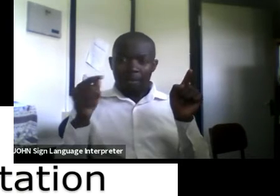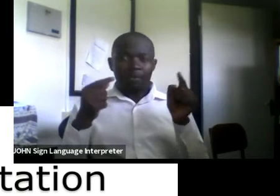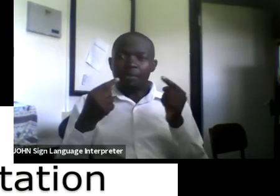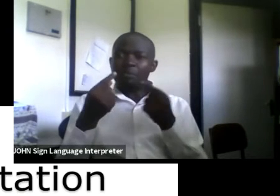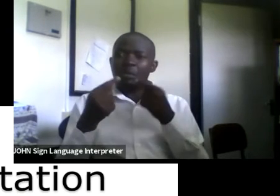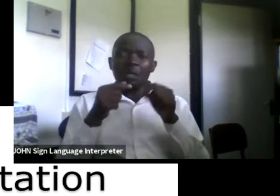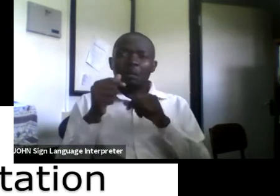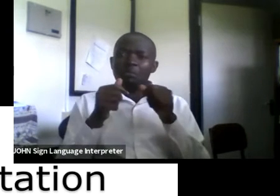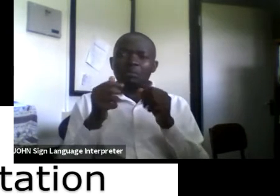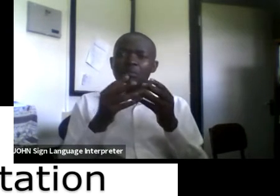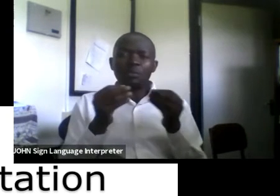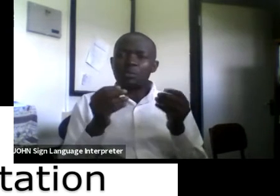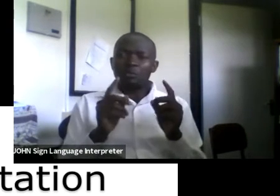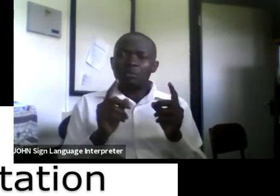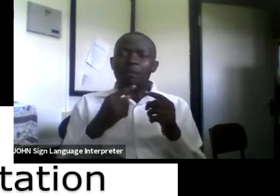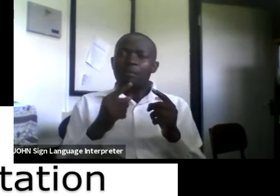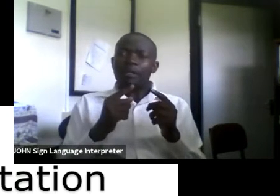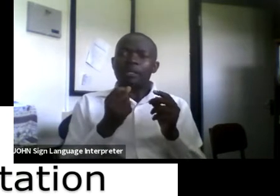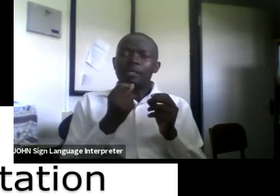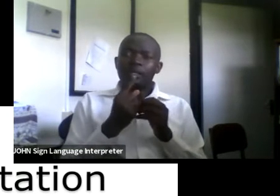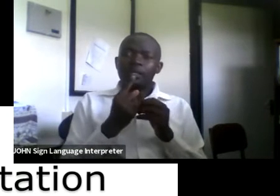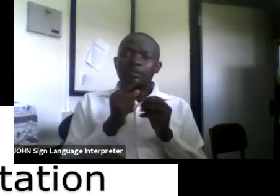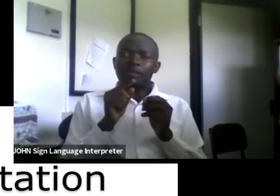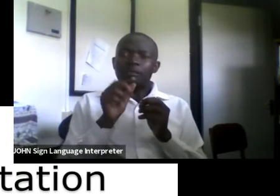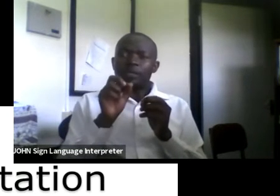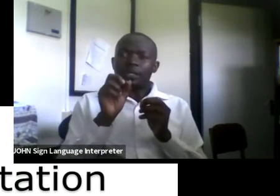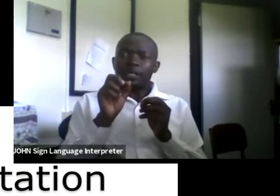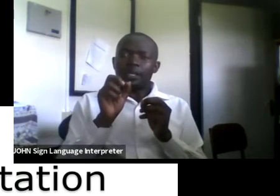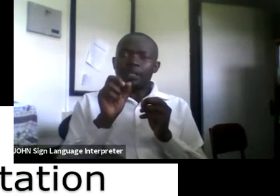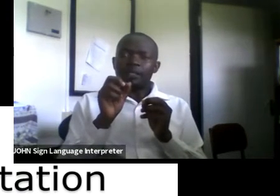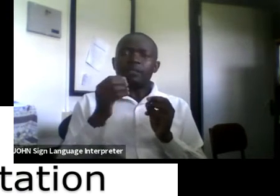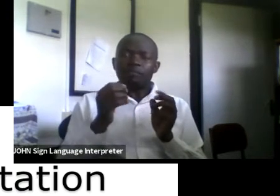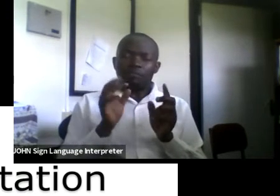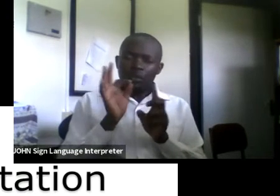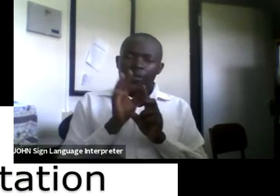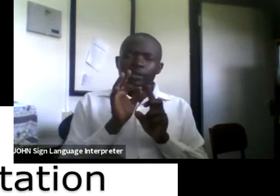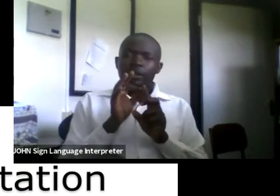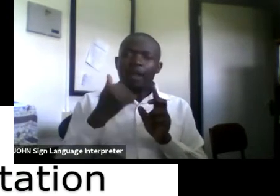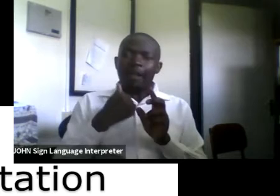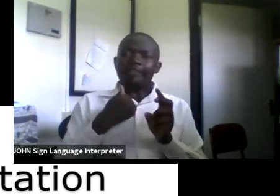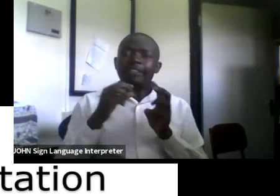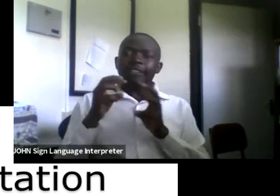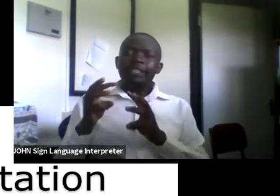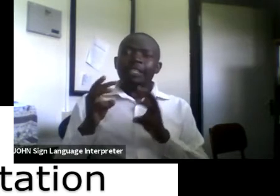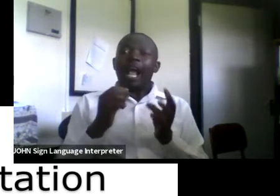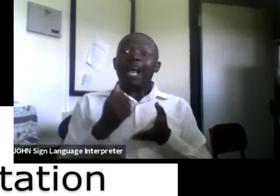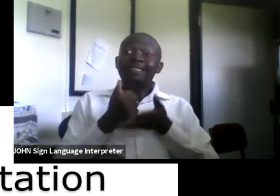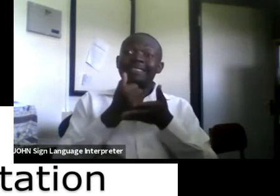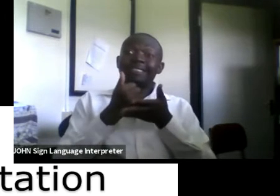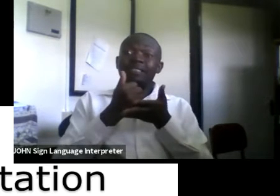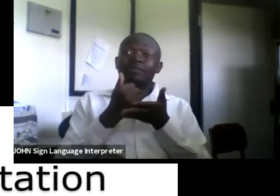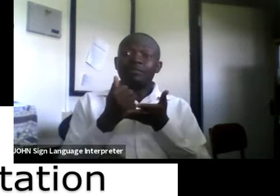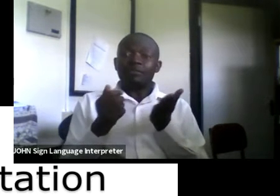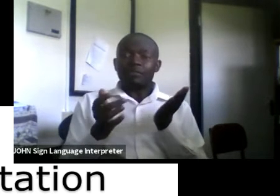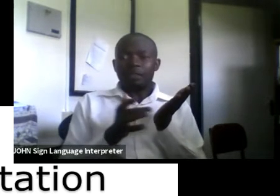the resolution 71.8, which is very specifically passed on assistive technology.